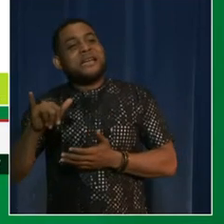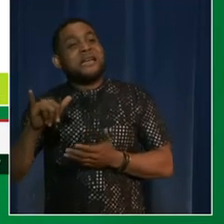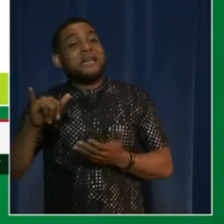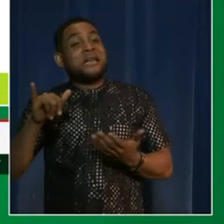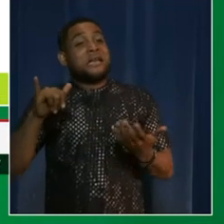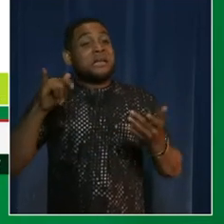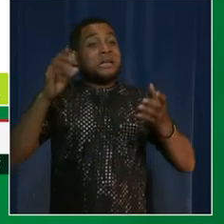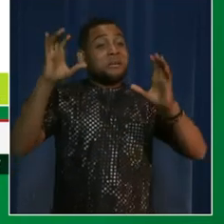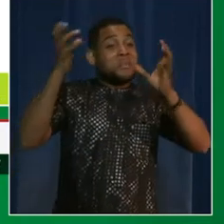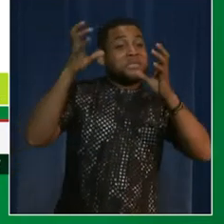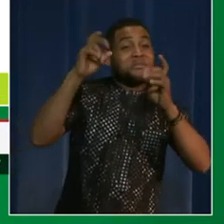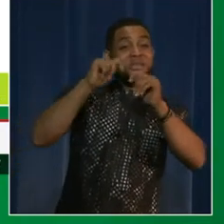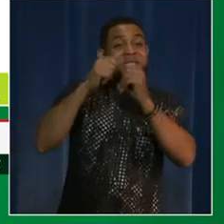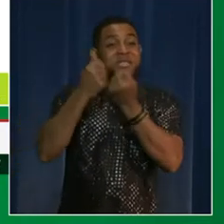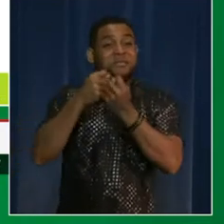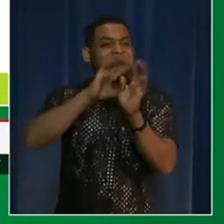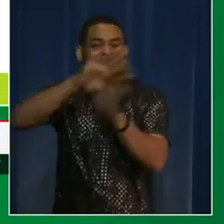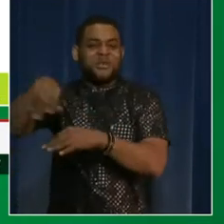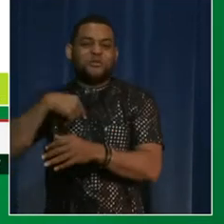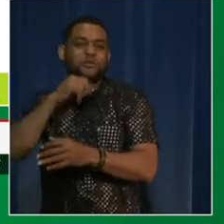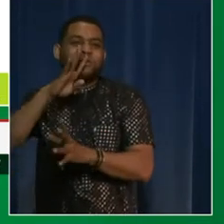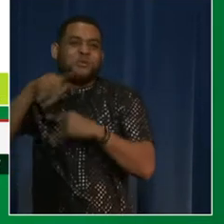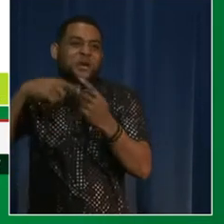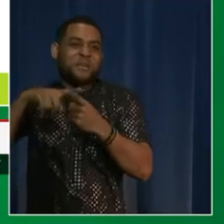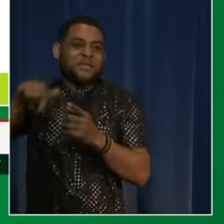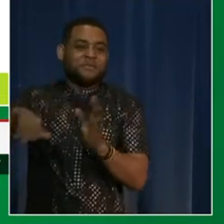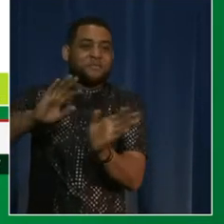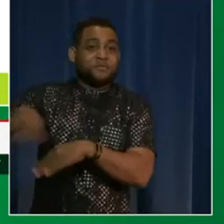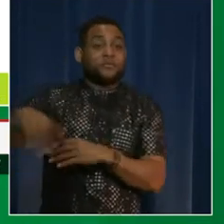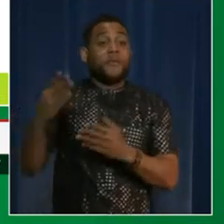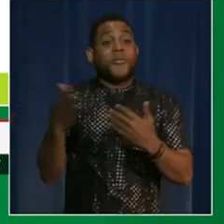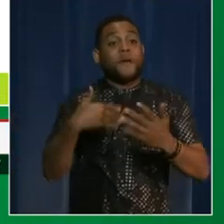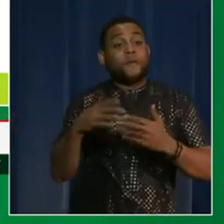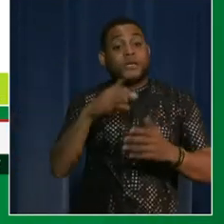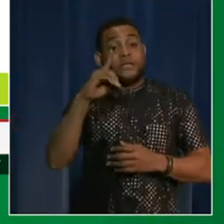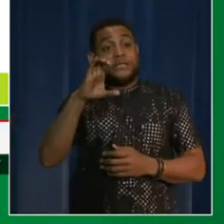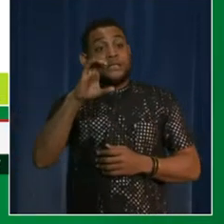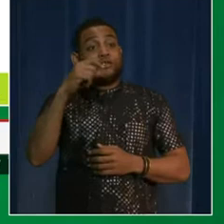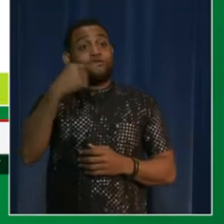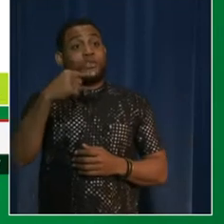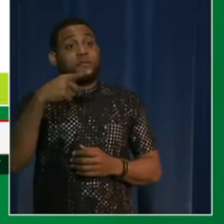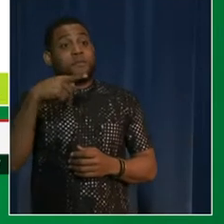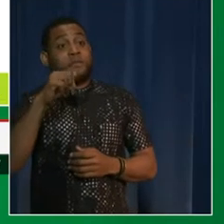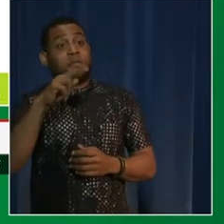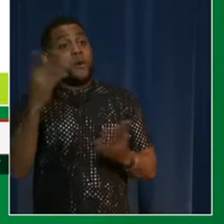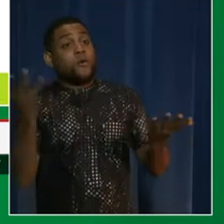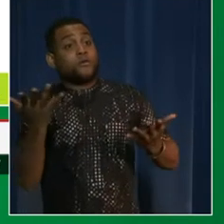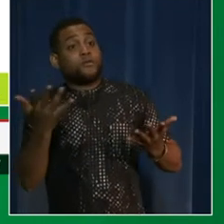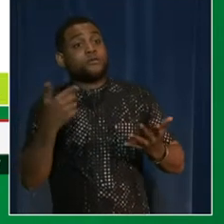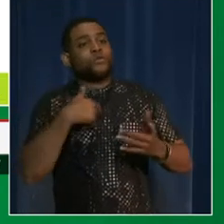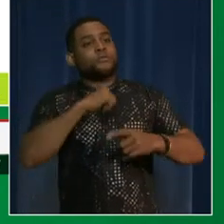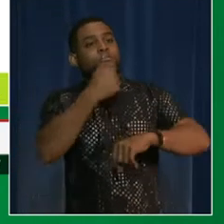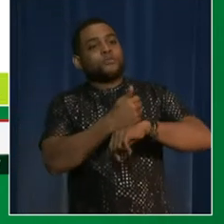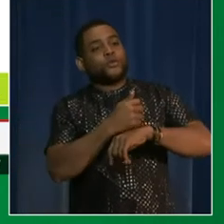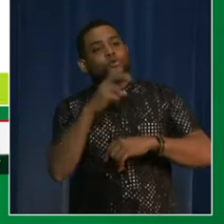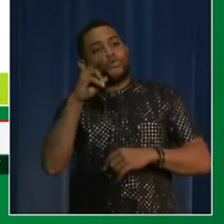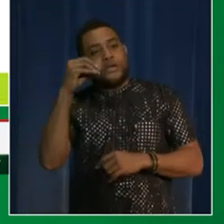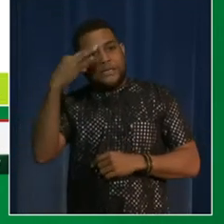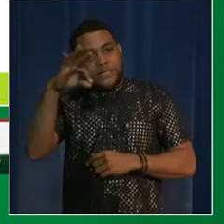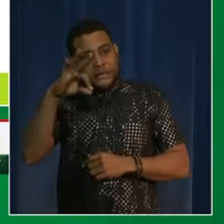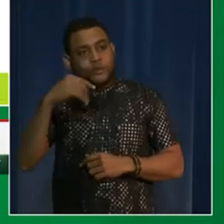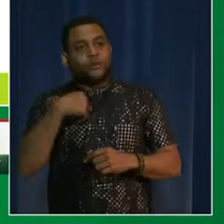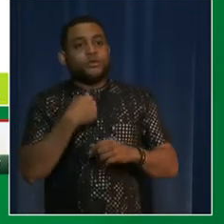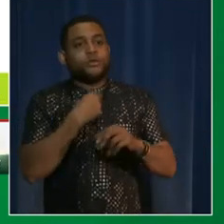what is DC Green Bank? We were established with the vision of the mayor in 2018. We use public dollars to leverage private dollars